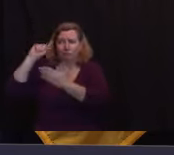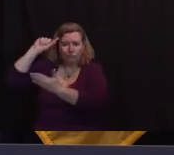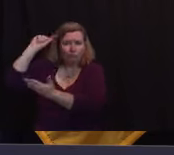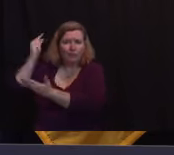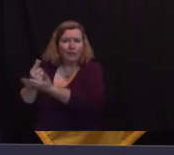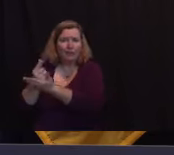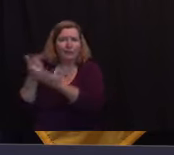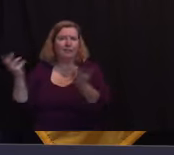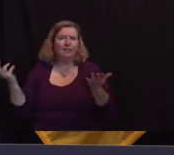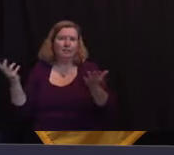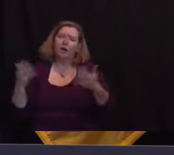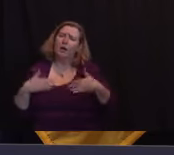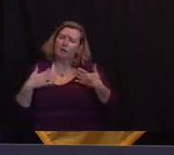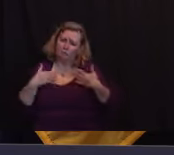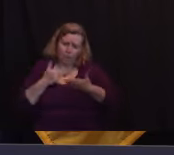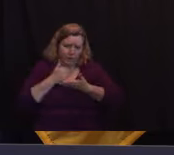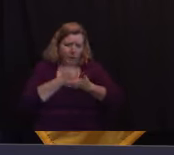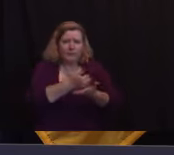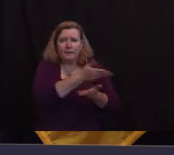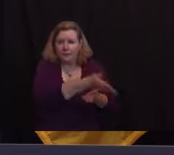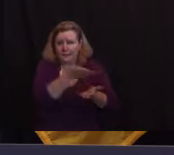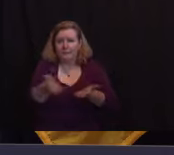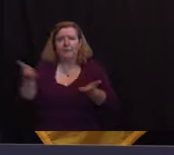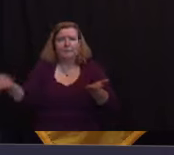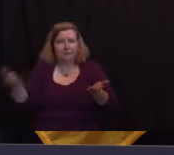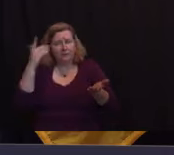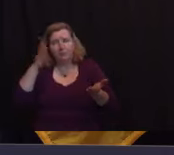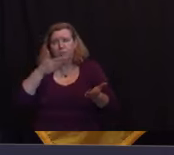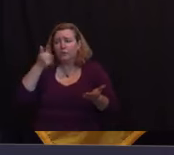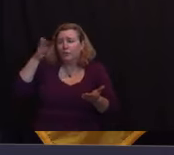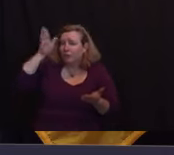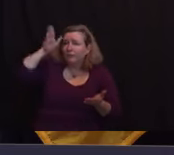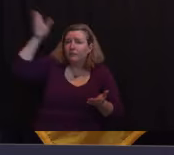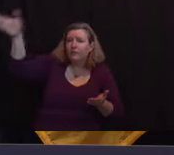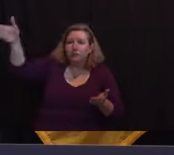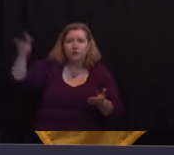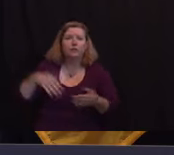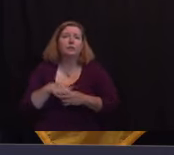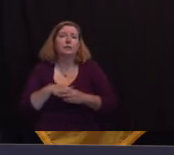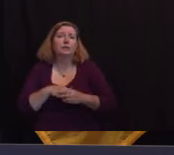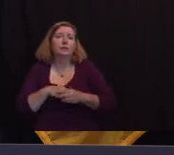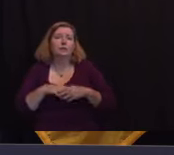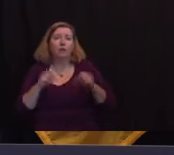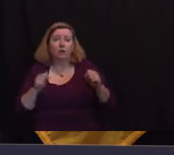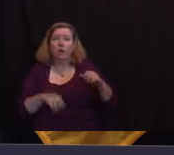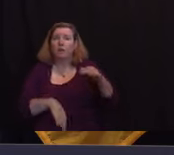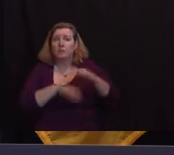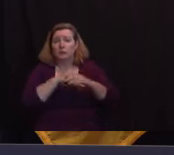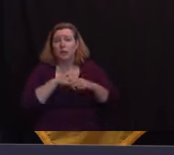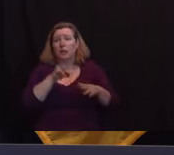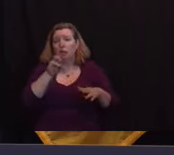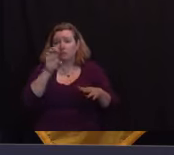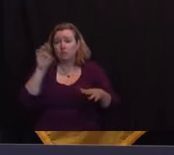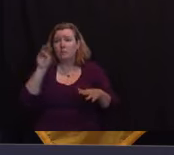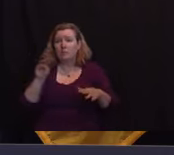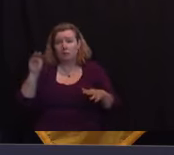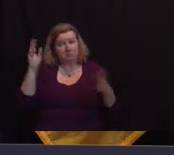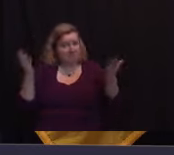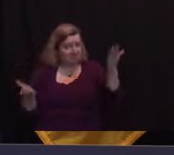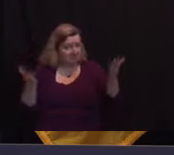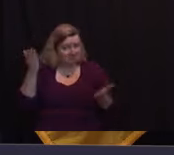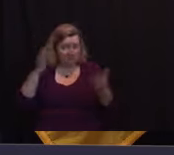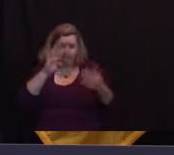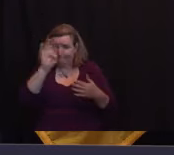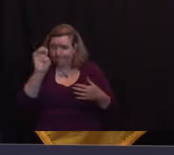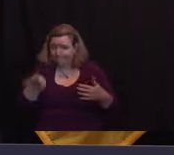secure a better future for them and their families. And I mentioned it could be up to $600 million. So be it. This is one of these